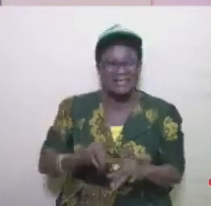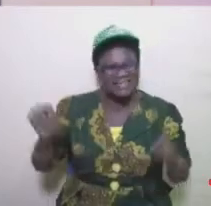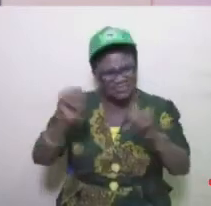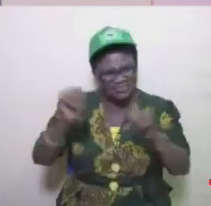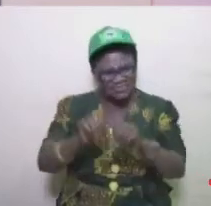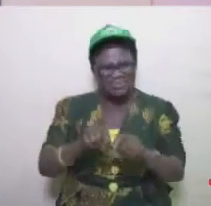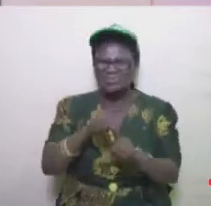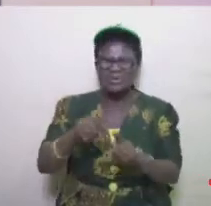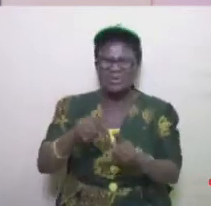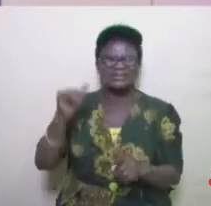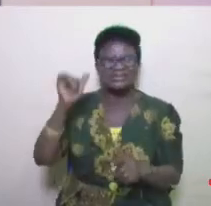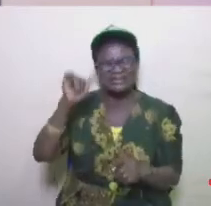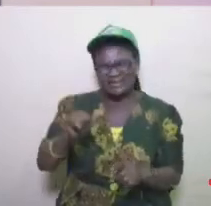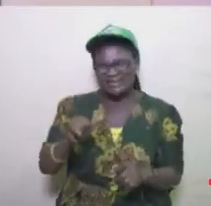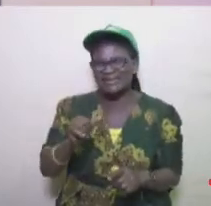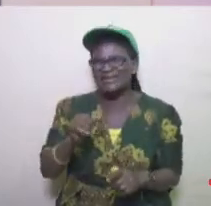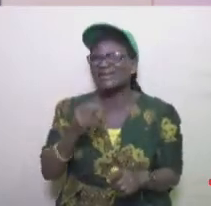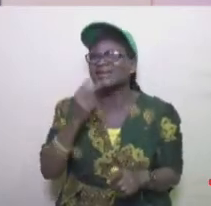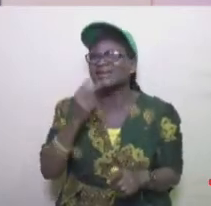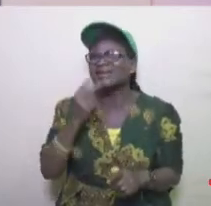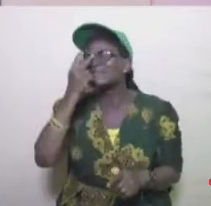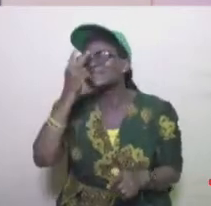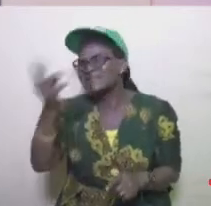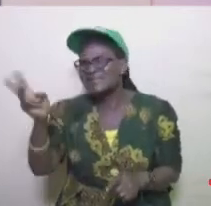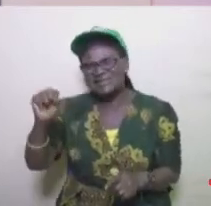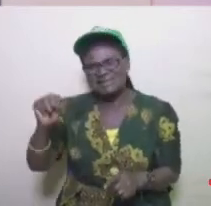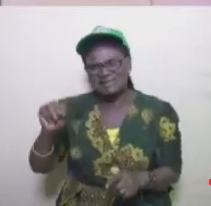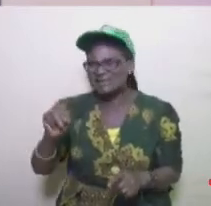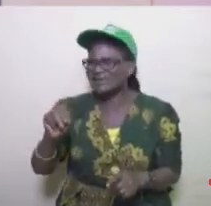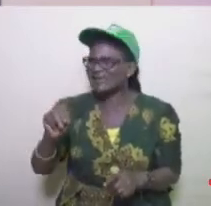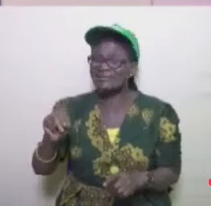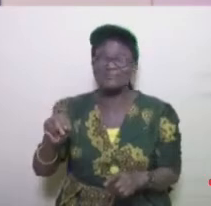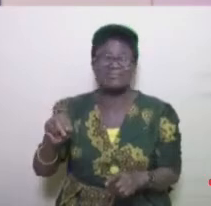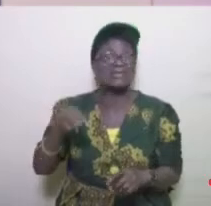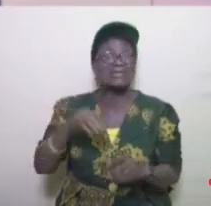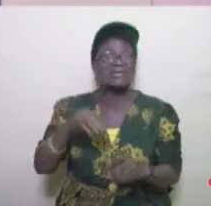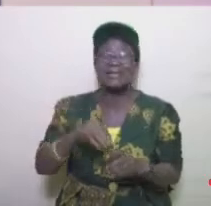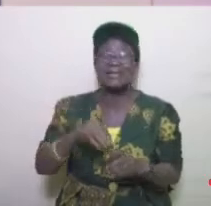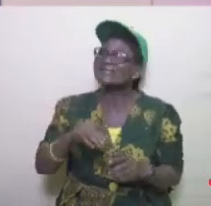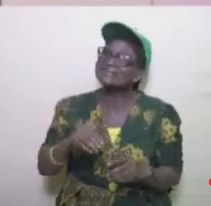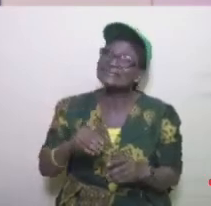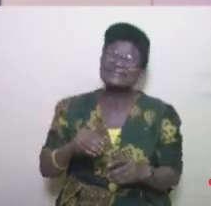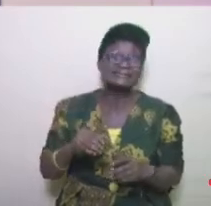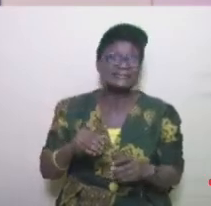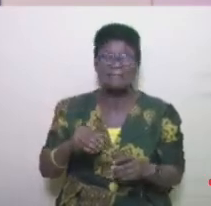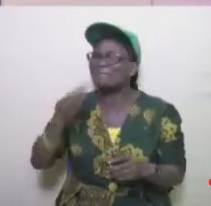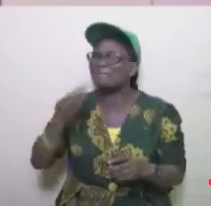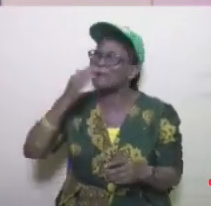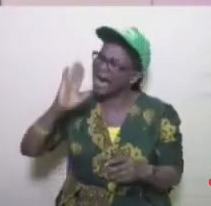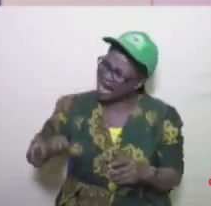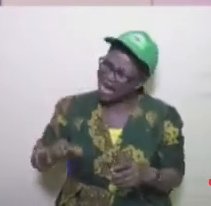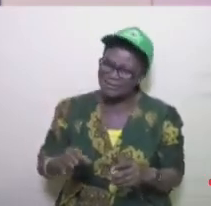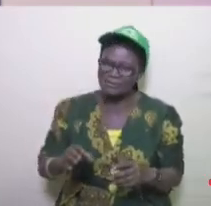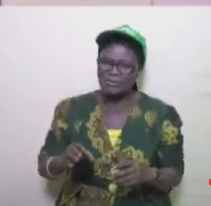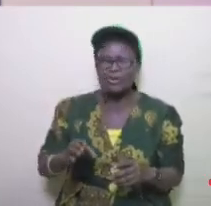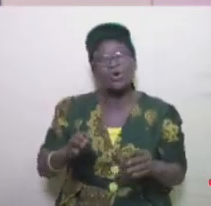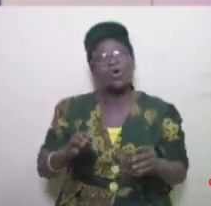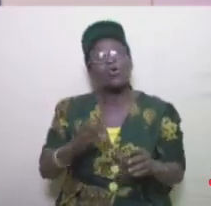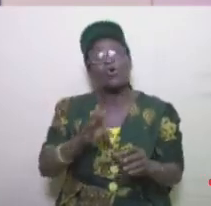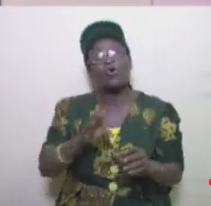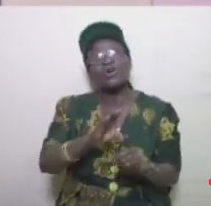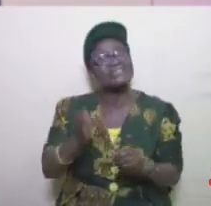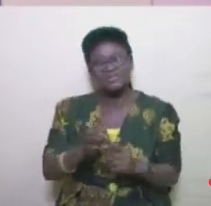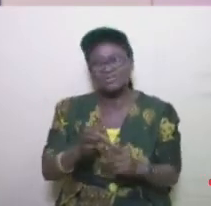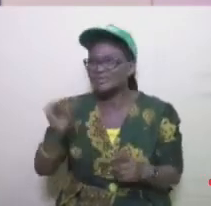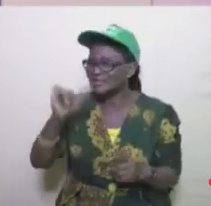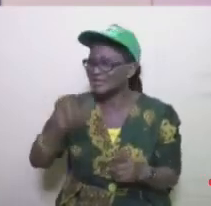they didn't do nothing about it. Potiphar's wife falsely accused him, and